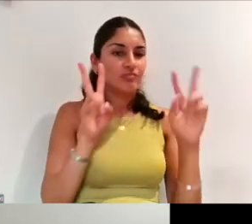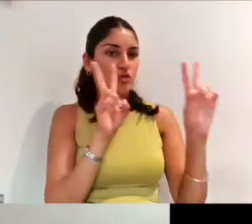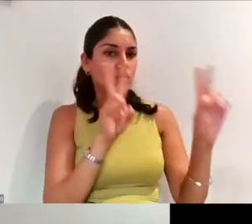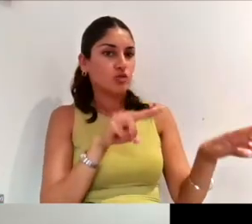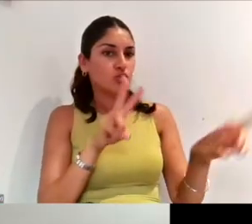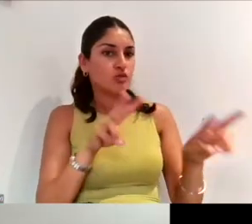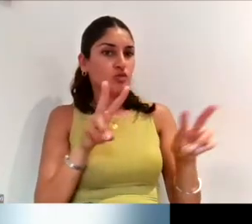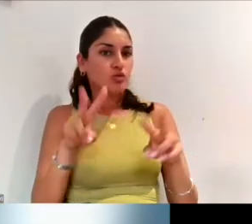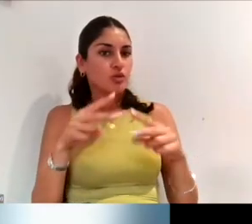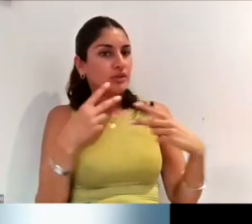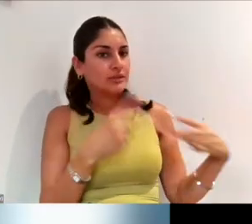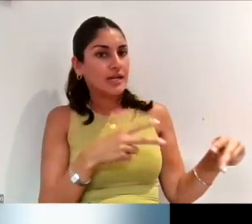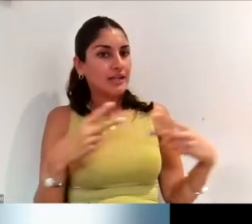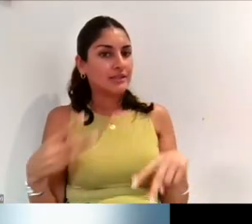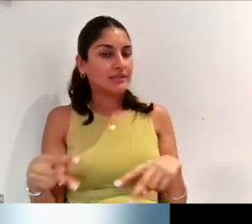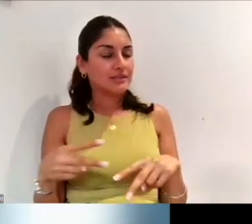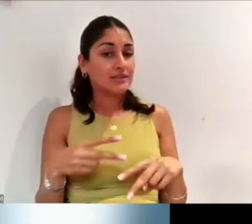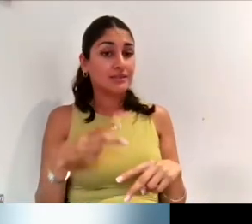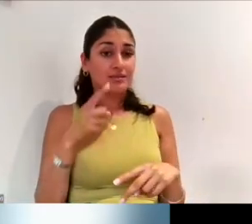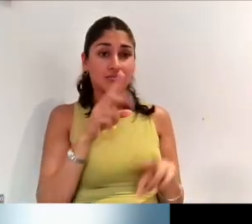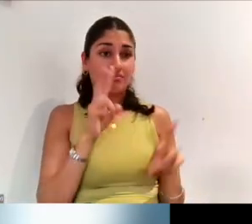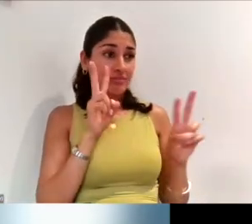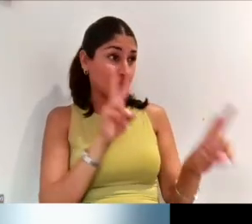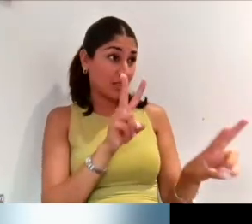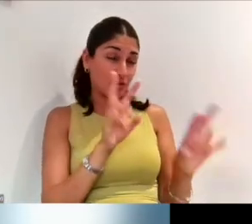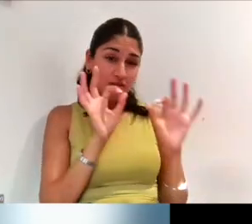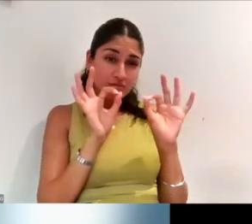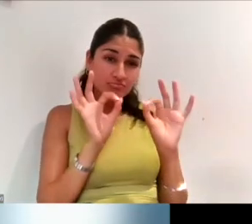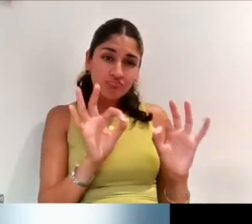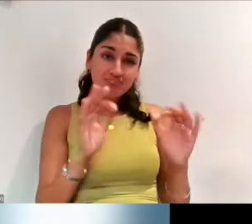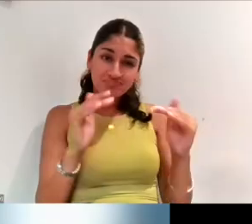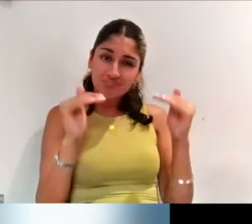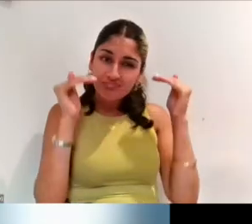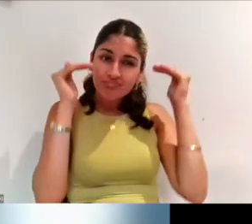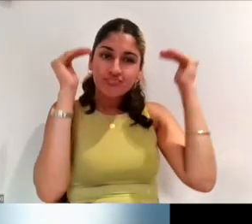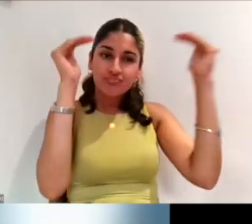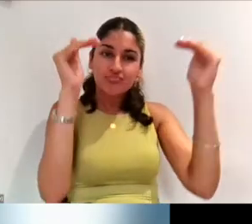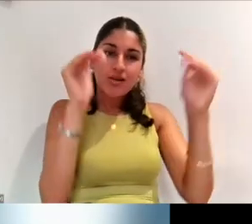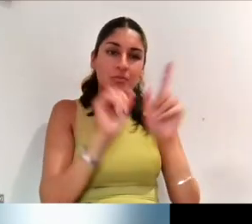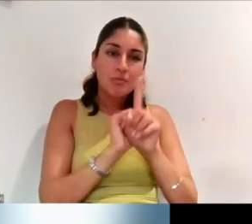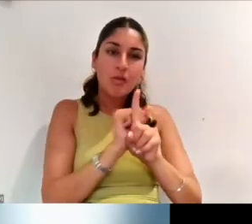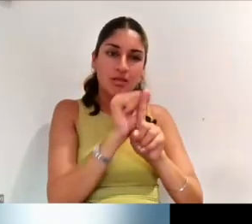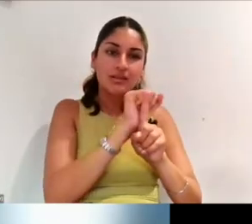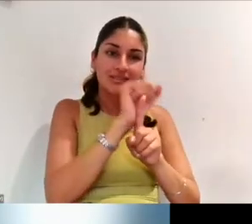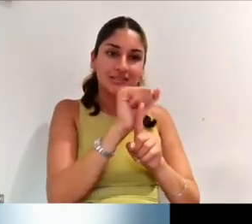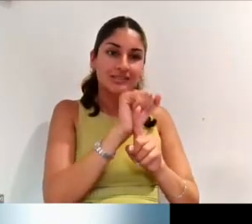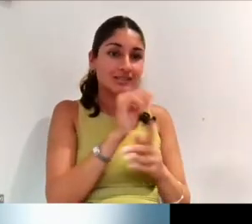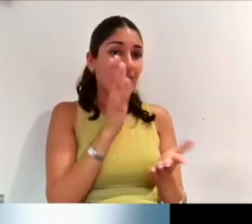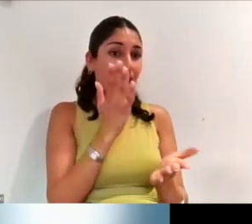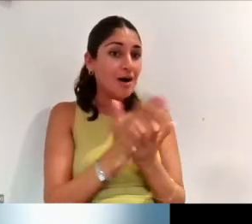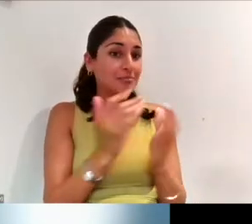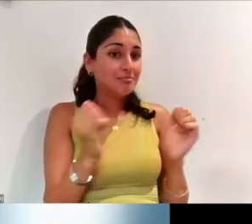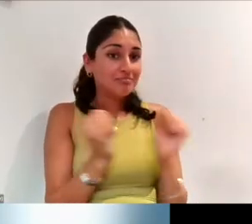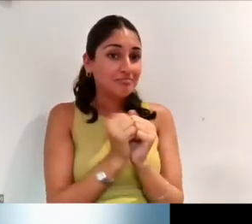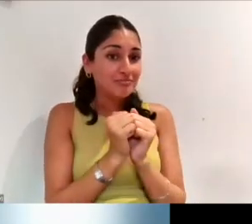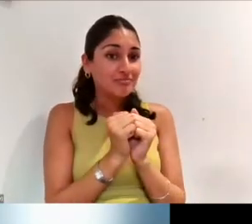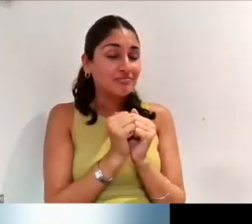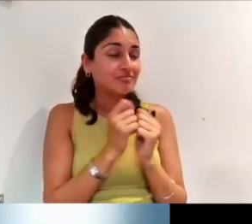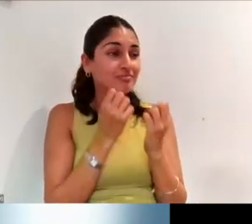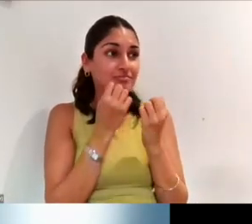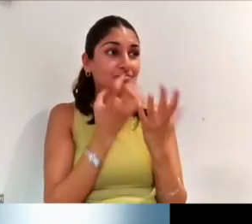in development, it looks remarkably polished. Oh, thank Totally you. agree with that. So I agree with all this, by the way.